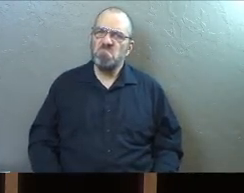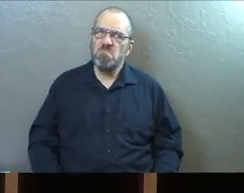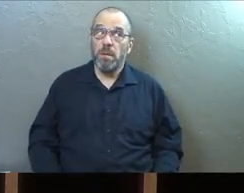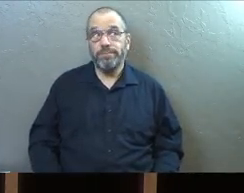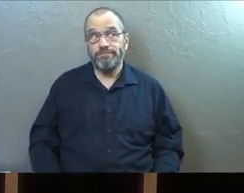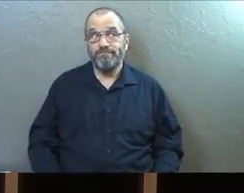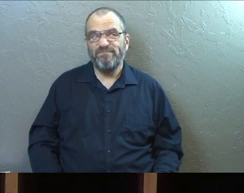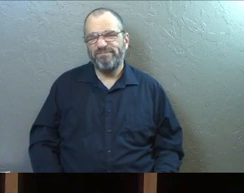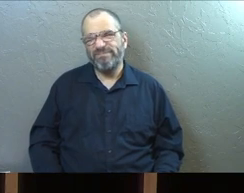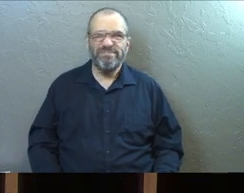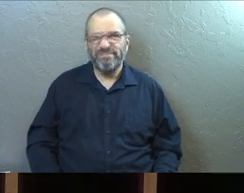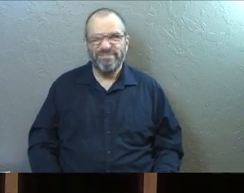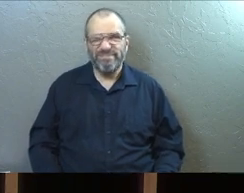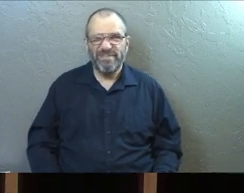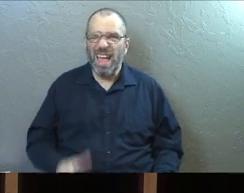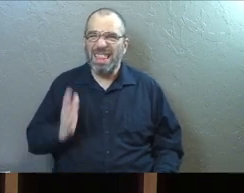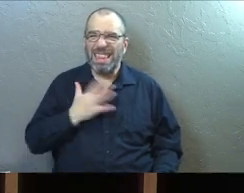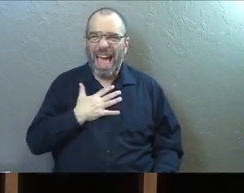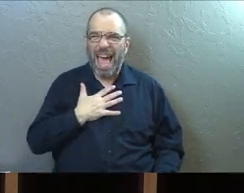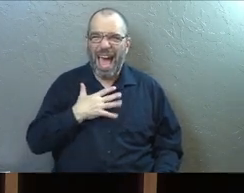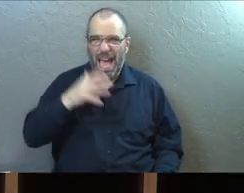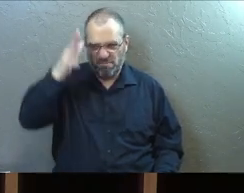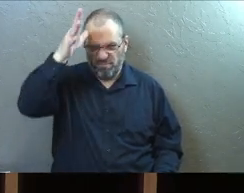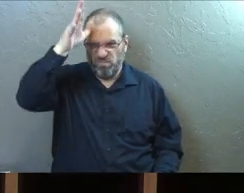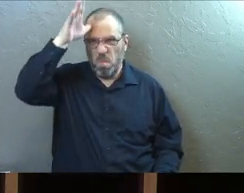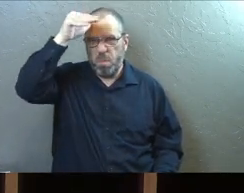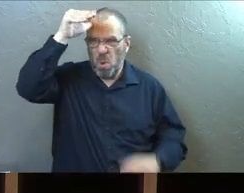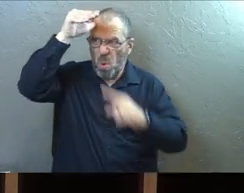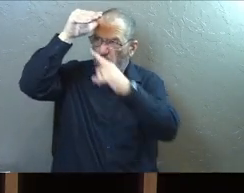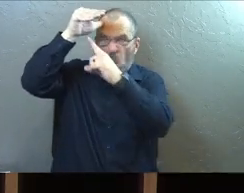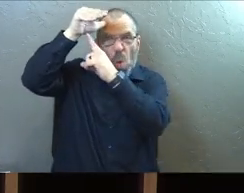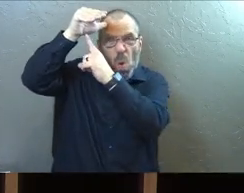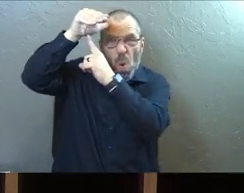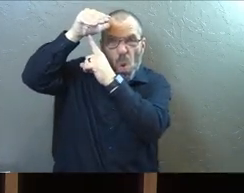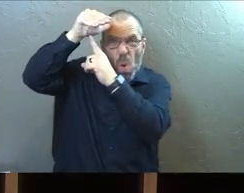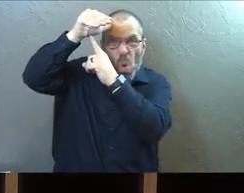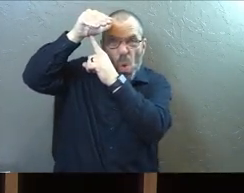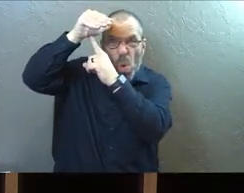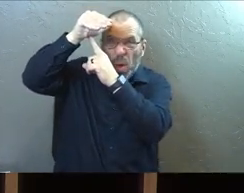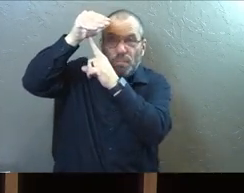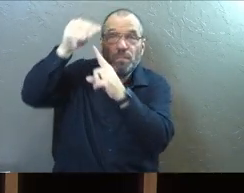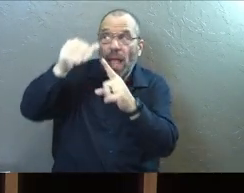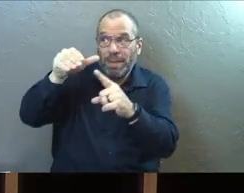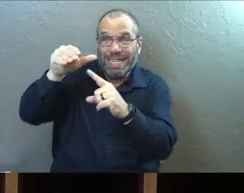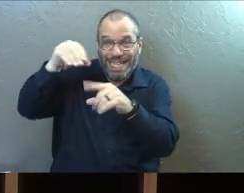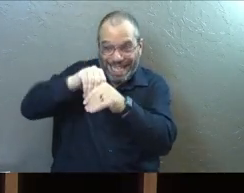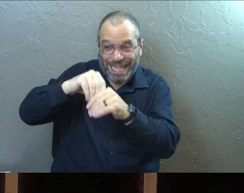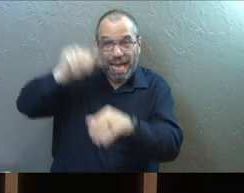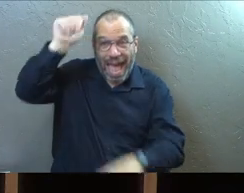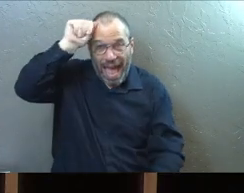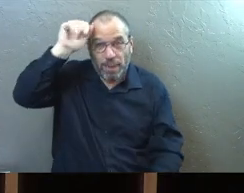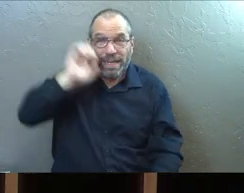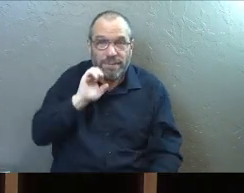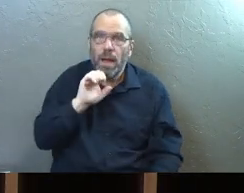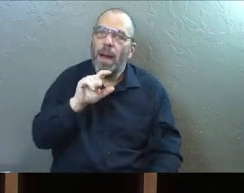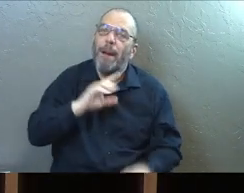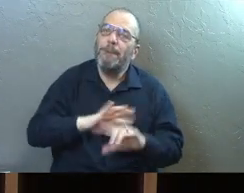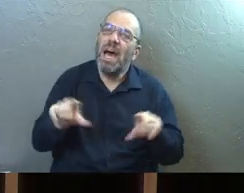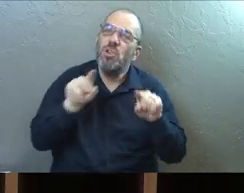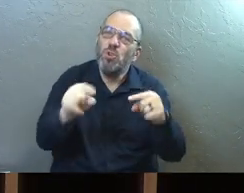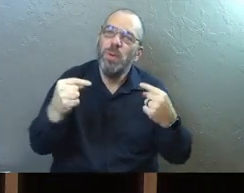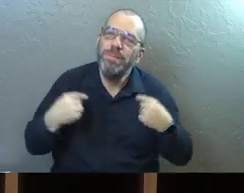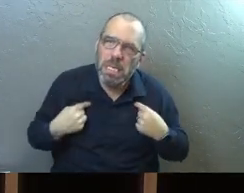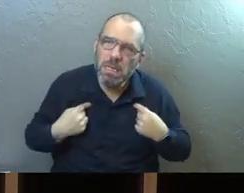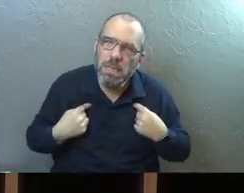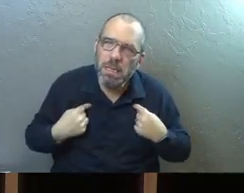And that obstinance, that stubbornness, right? Like it's in not just them, it's in us,